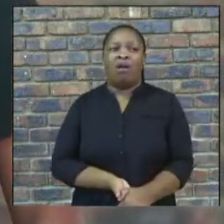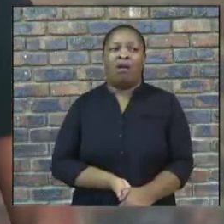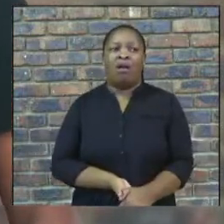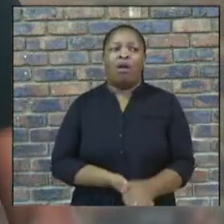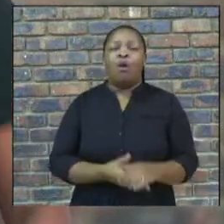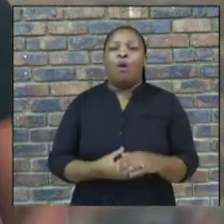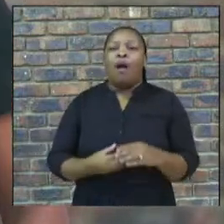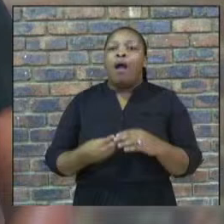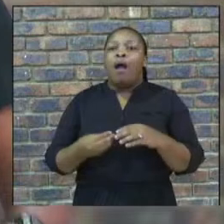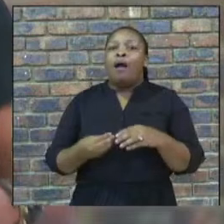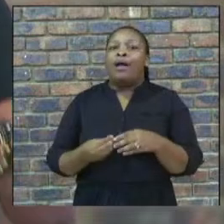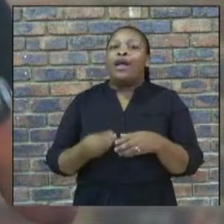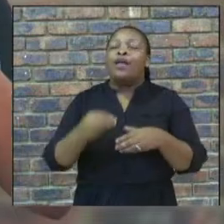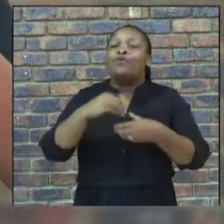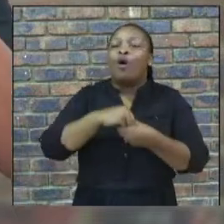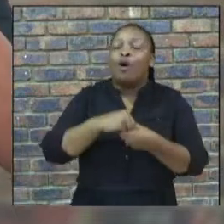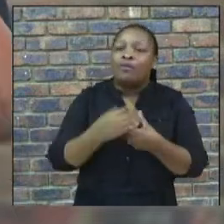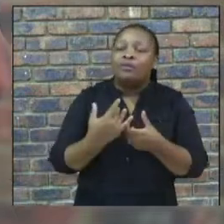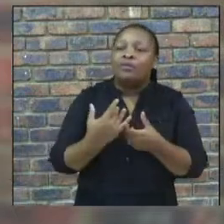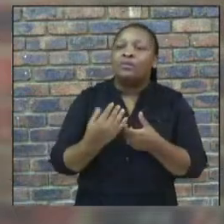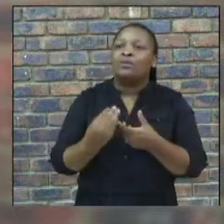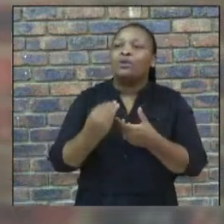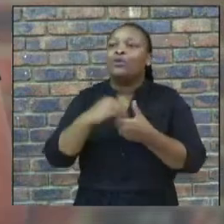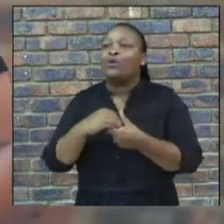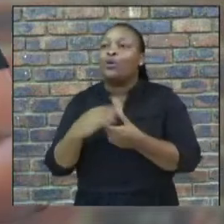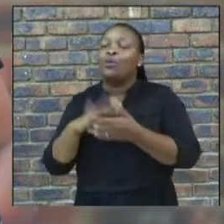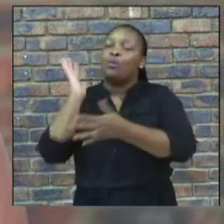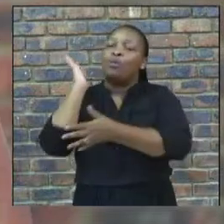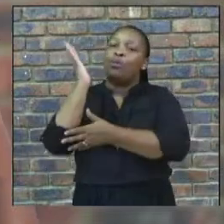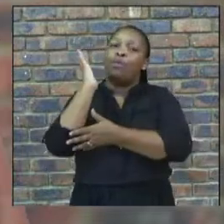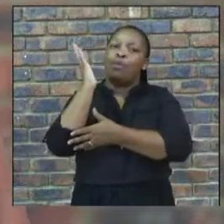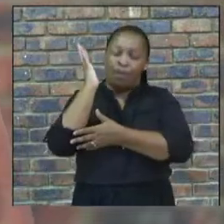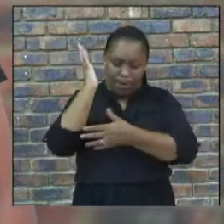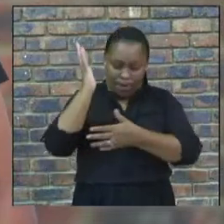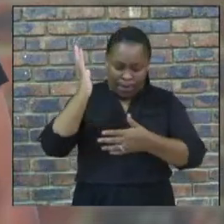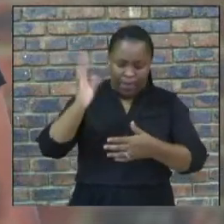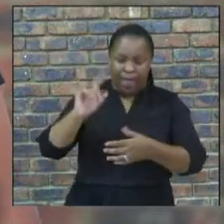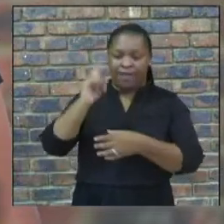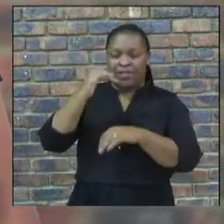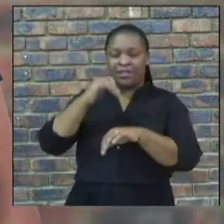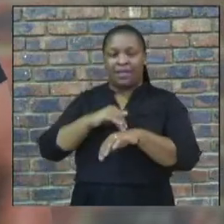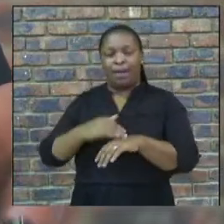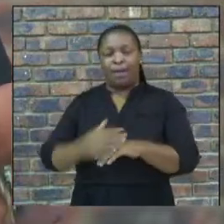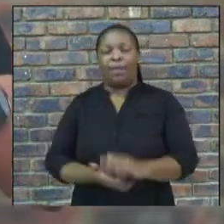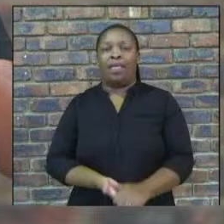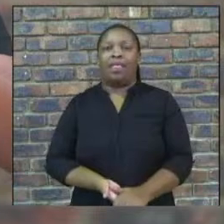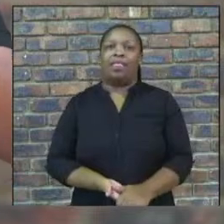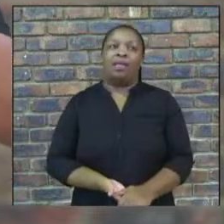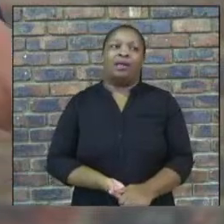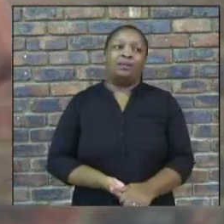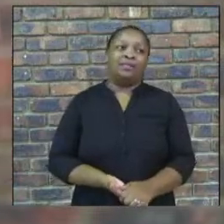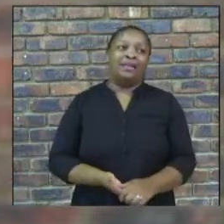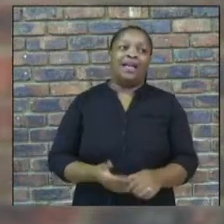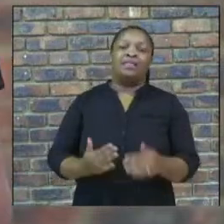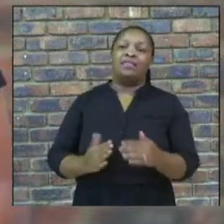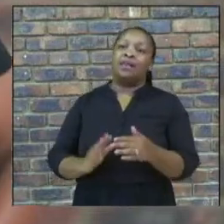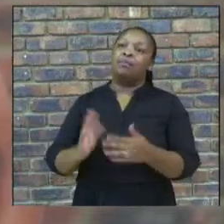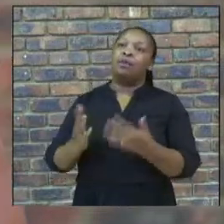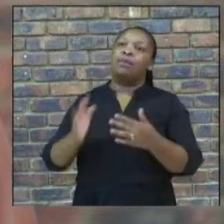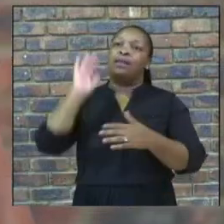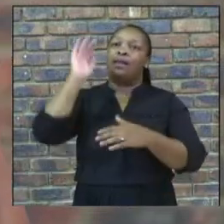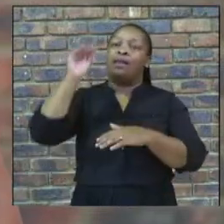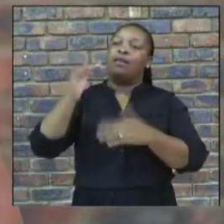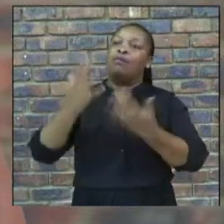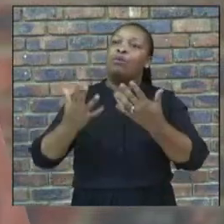situation where we could come and present it first time around, and then come back again second time